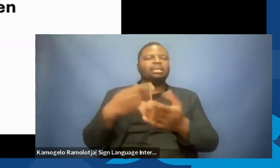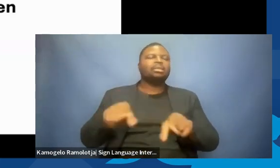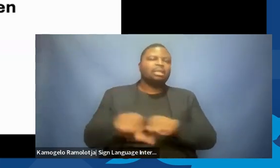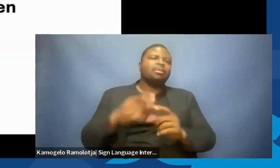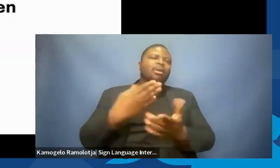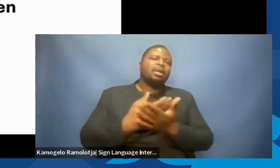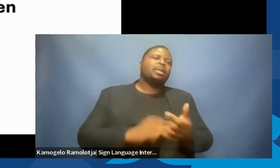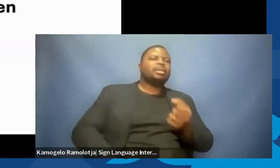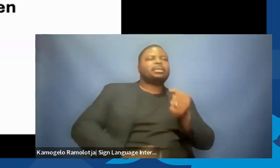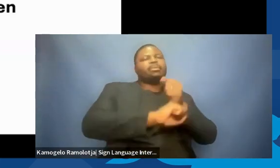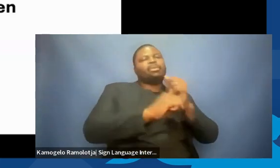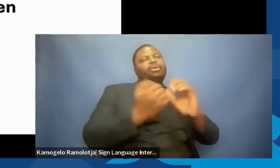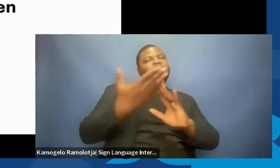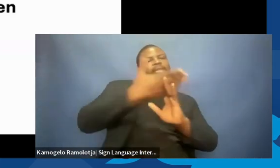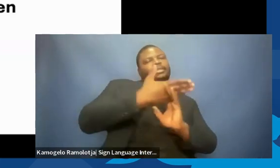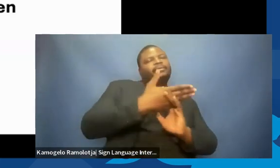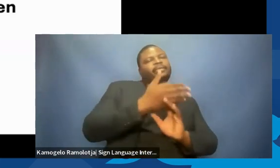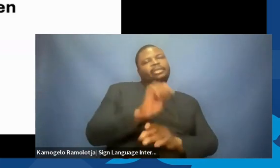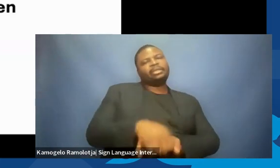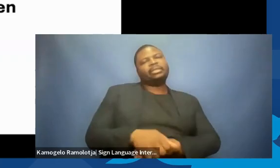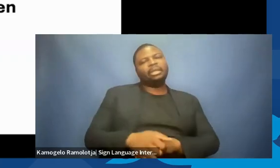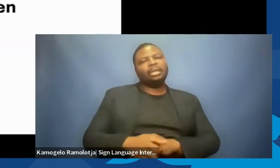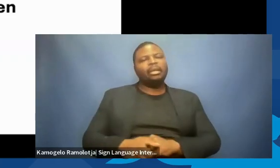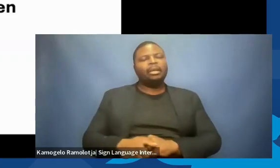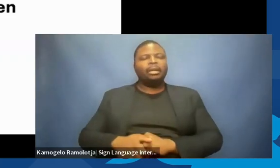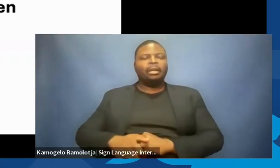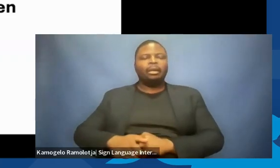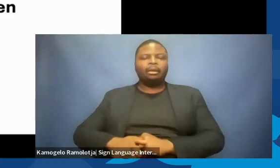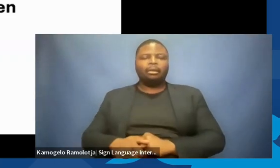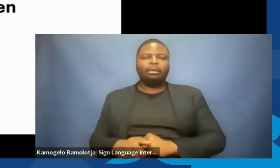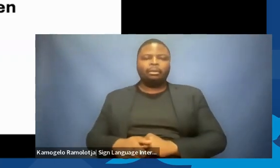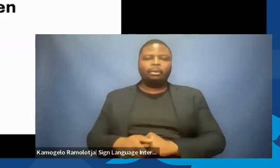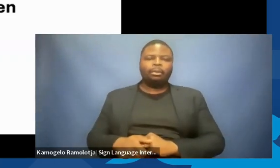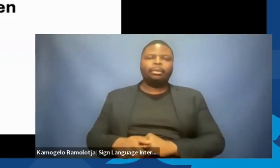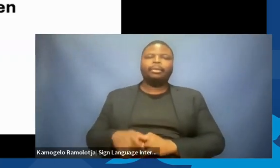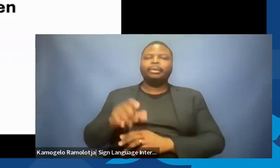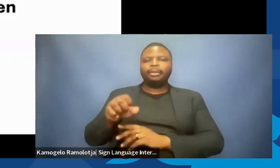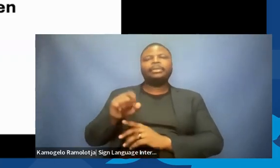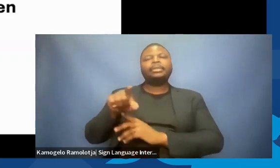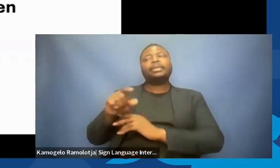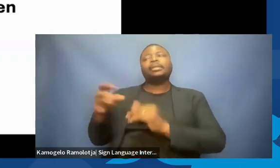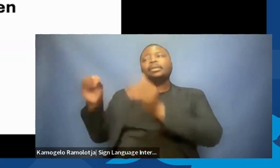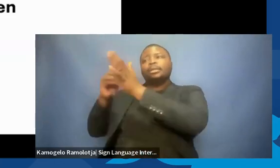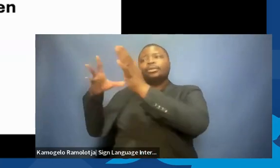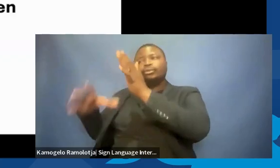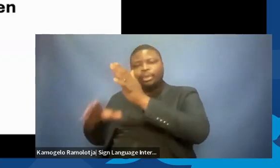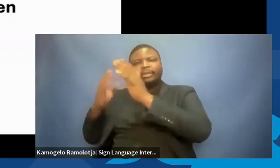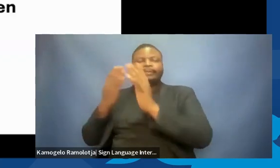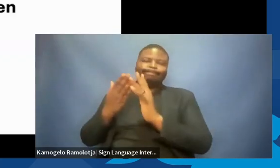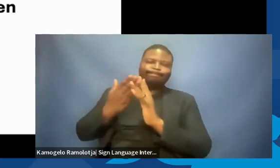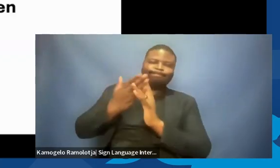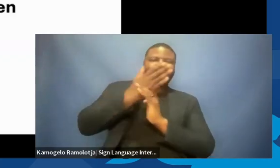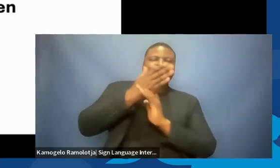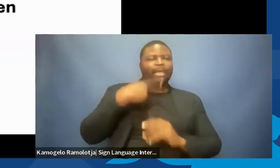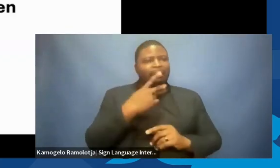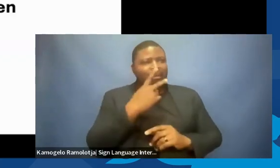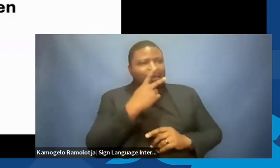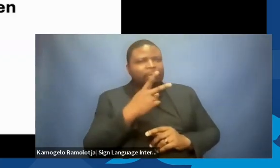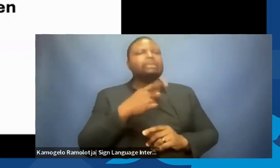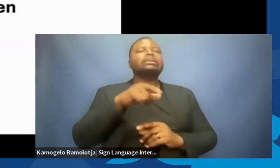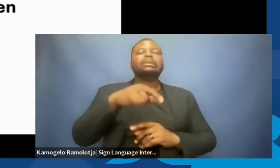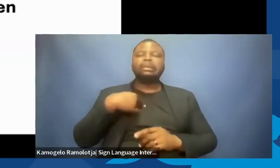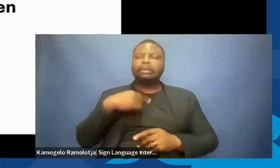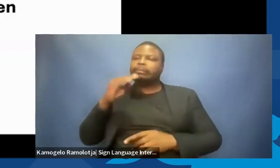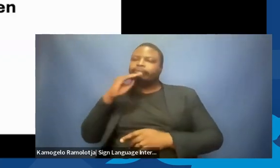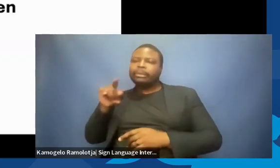body of research with regards to harm reduction so that we can build a robust database to support the interventions that